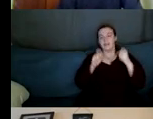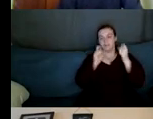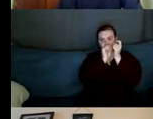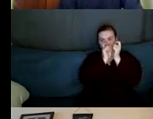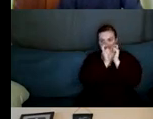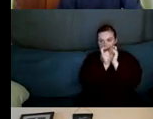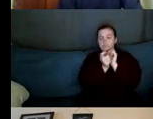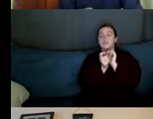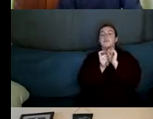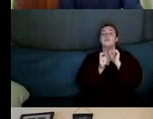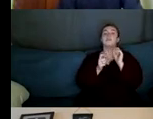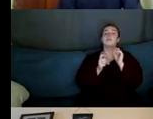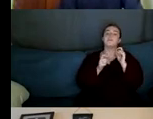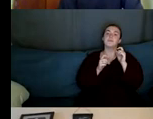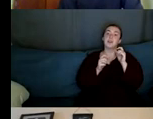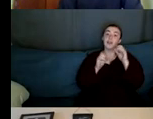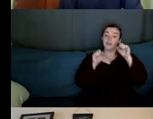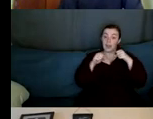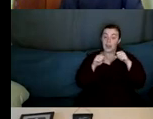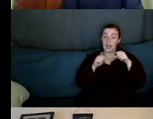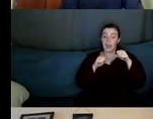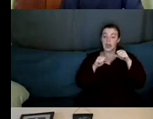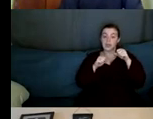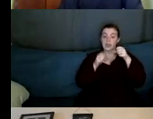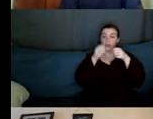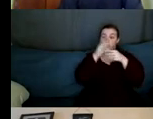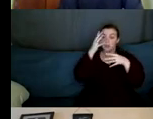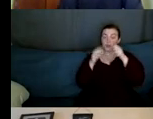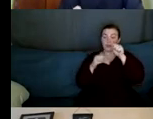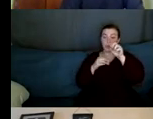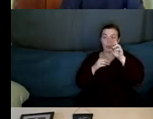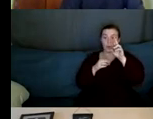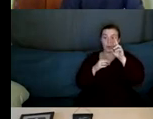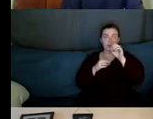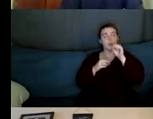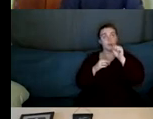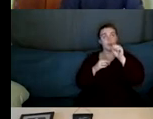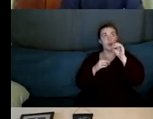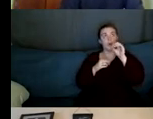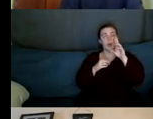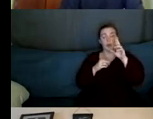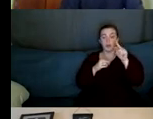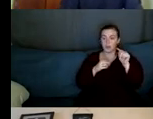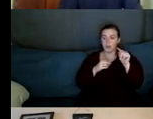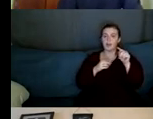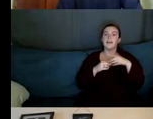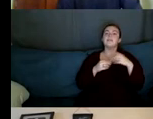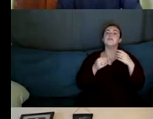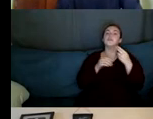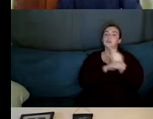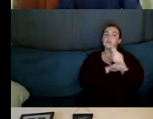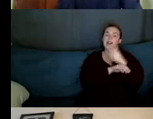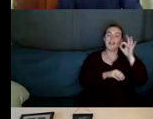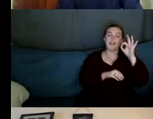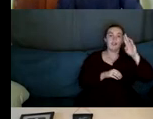sorting and filtering. It's also going to allow us to use functions. This here that I've got is in fact